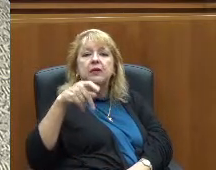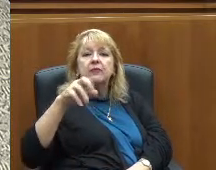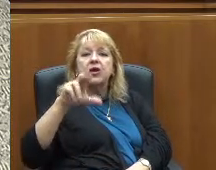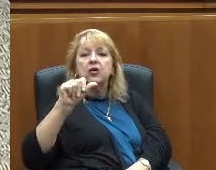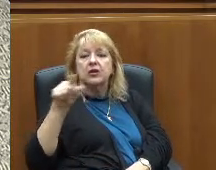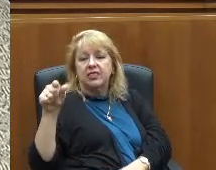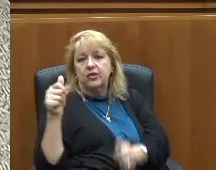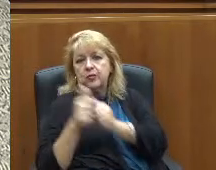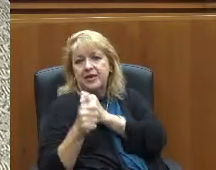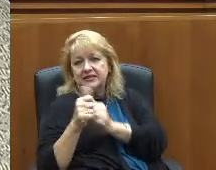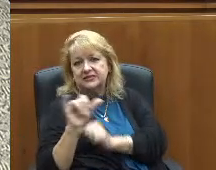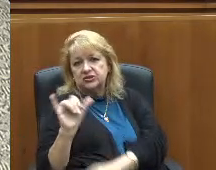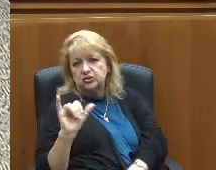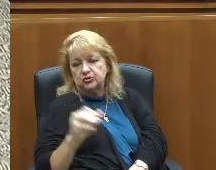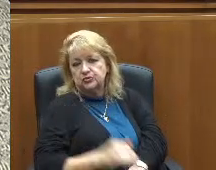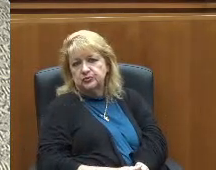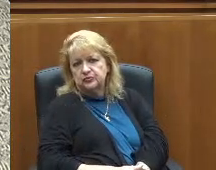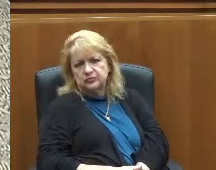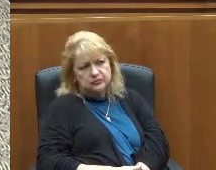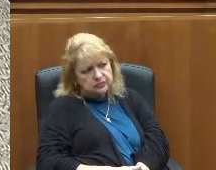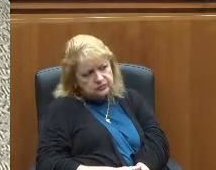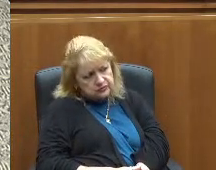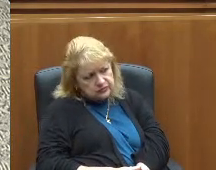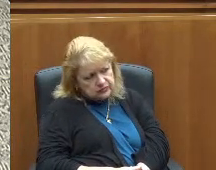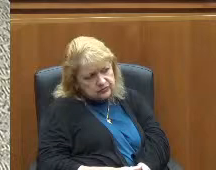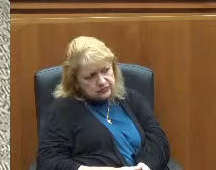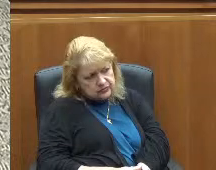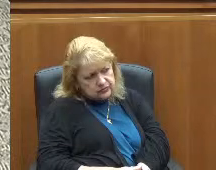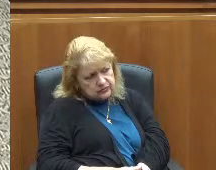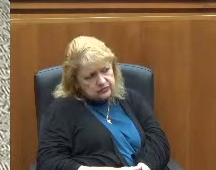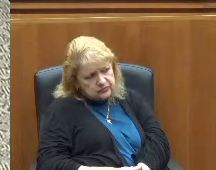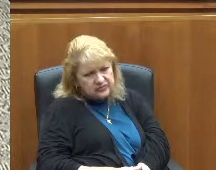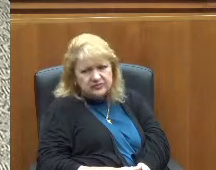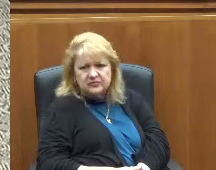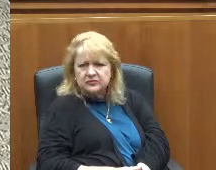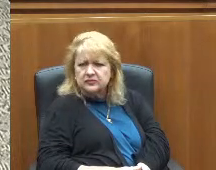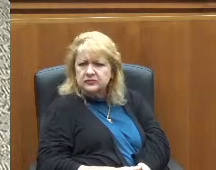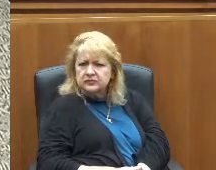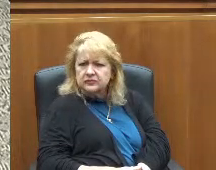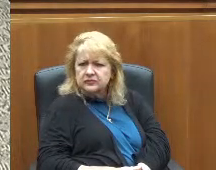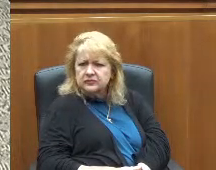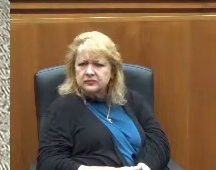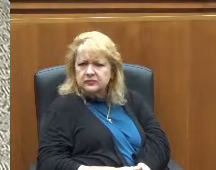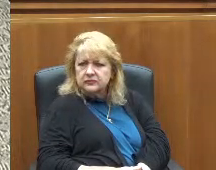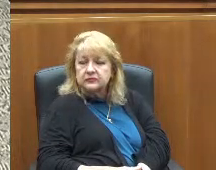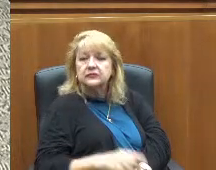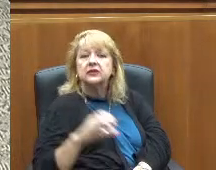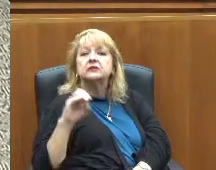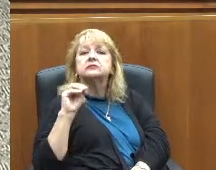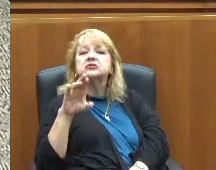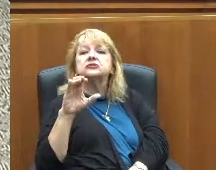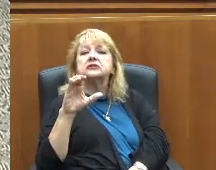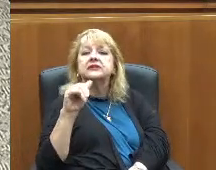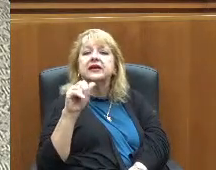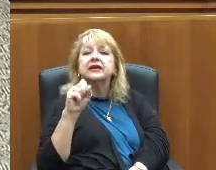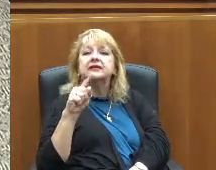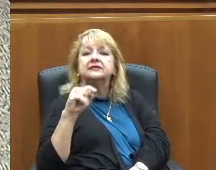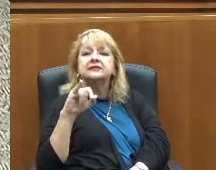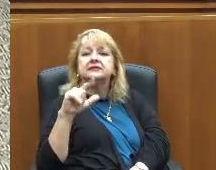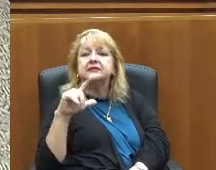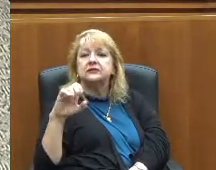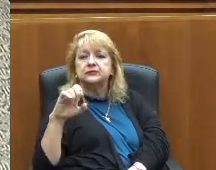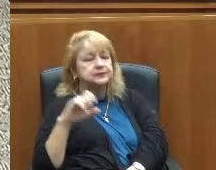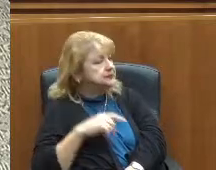paras that are passing, that will be able to go in those classrooms. Thank you, ma'am. Mr. Castillo?